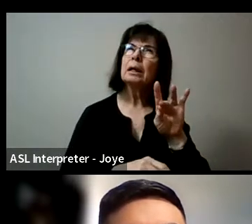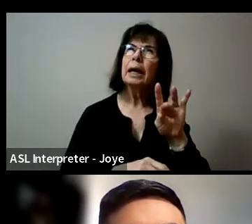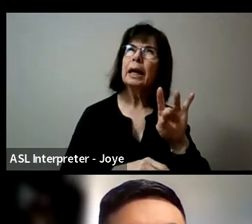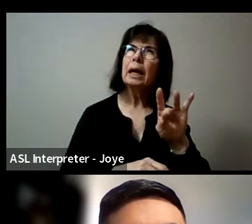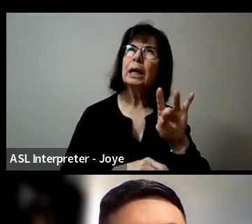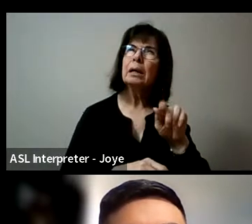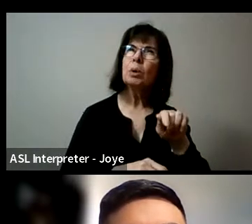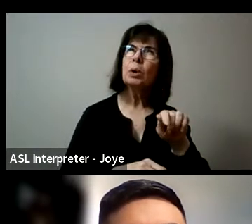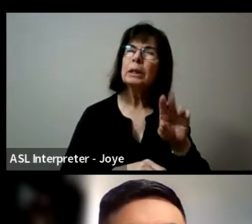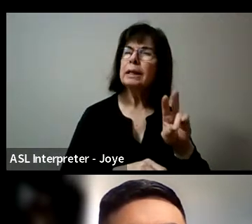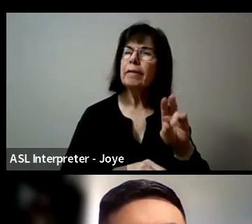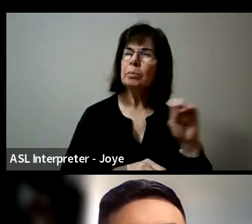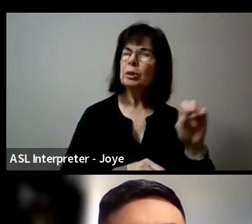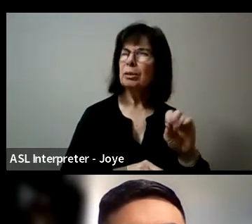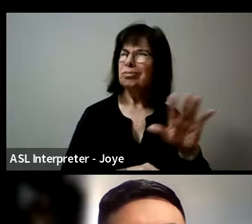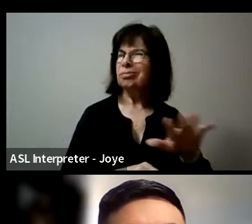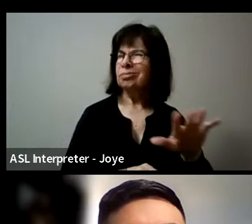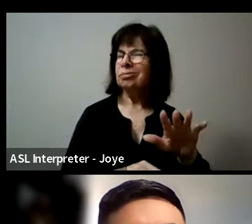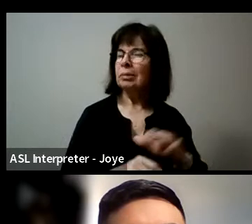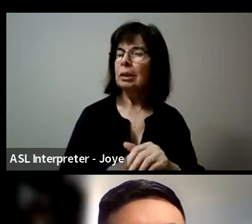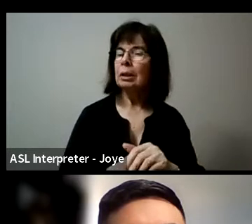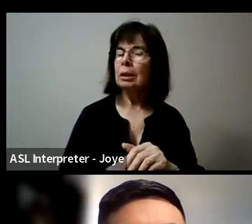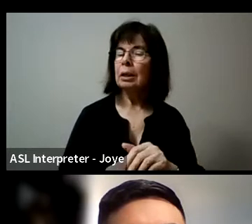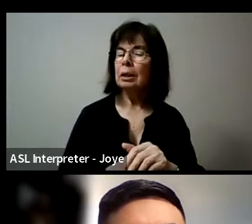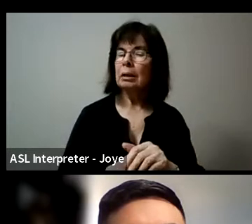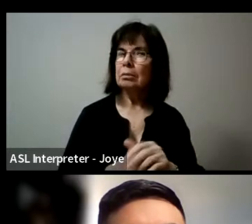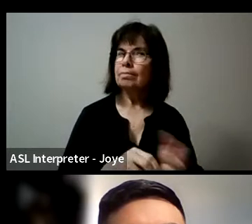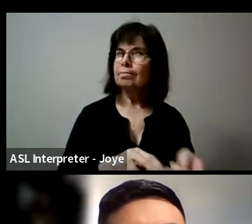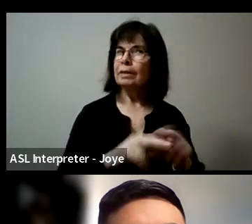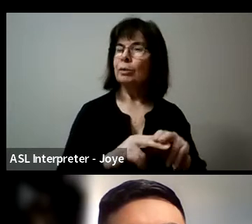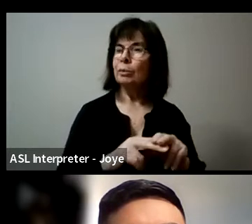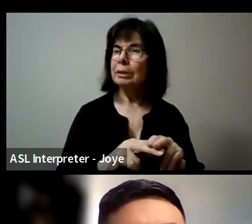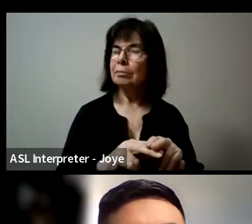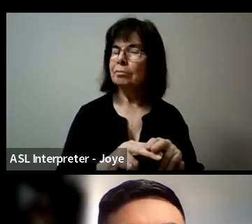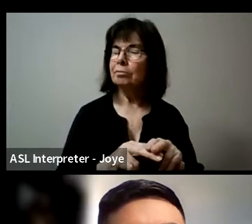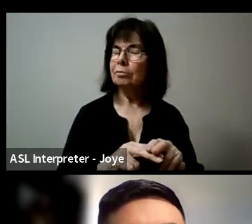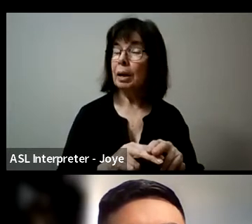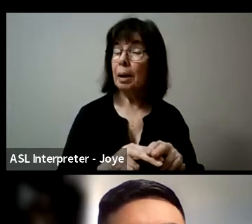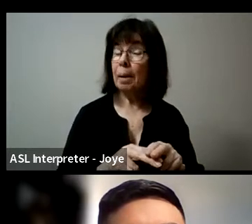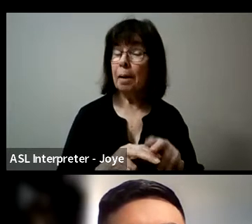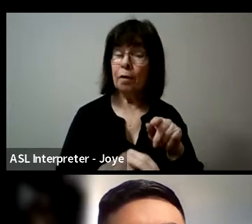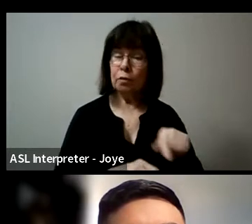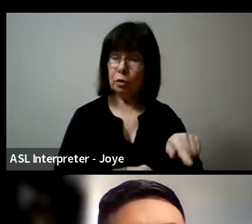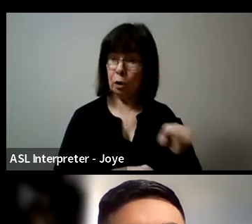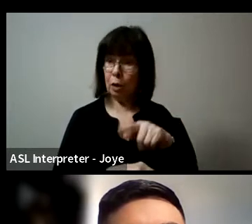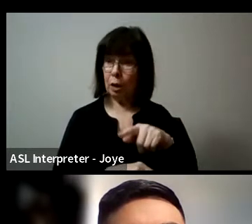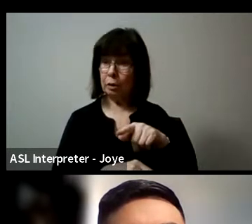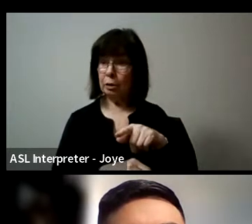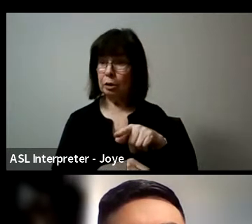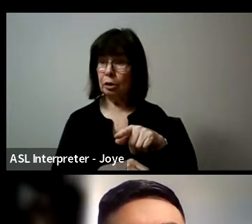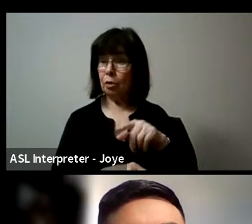that. My wonder is, for those who have, so for